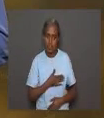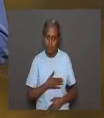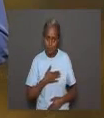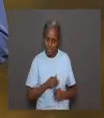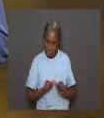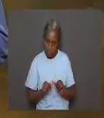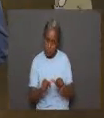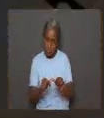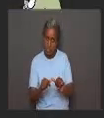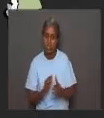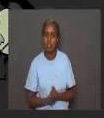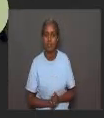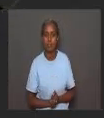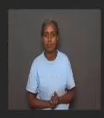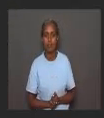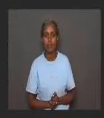go ahead.